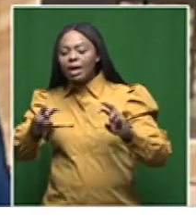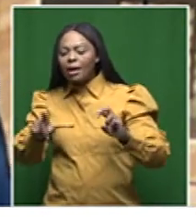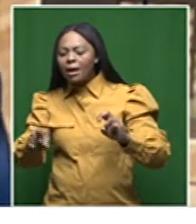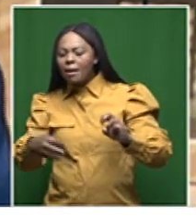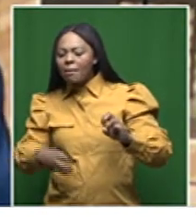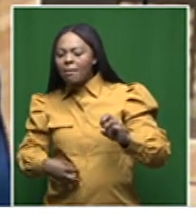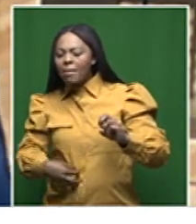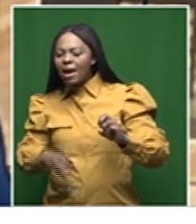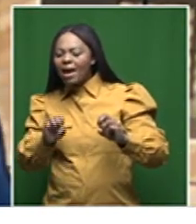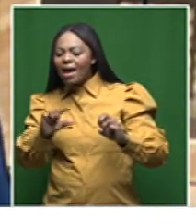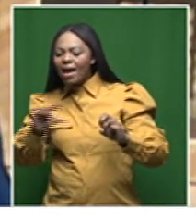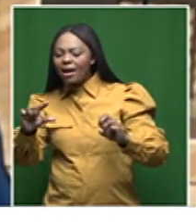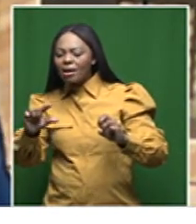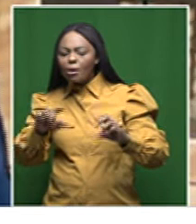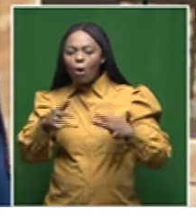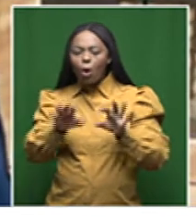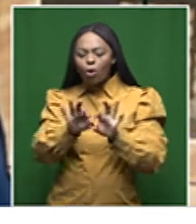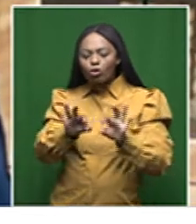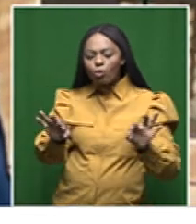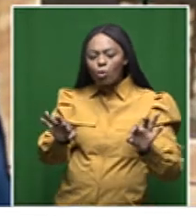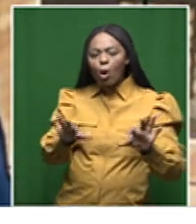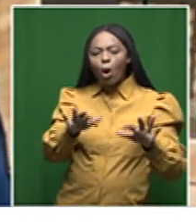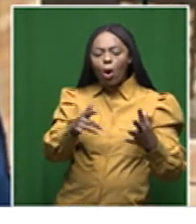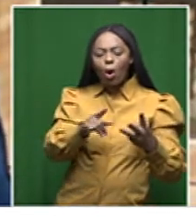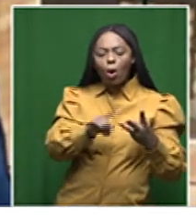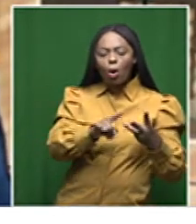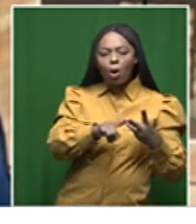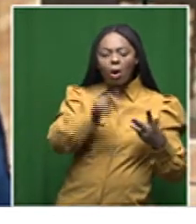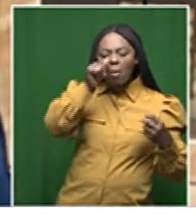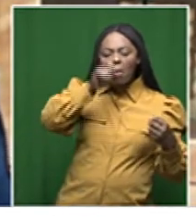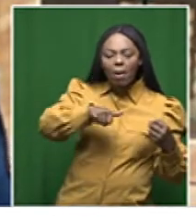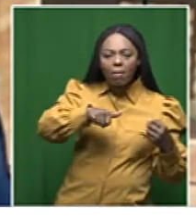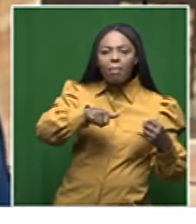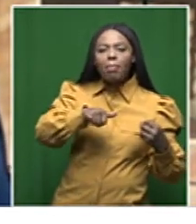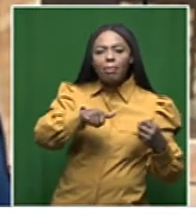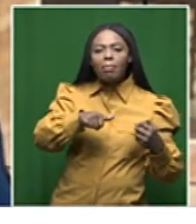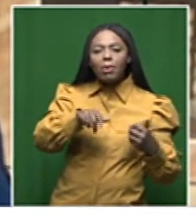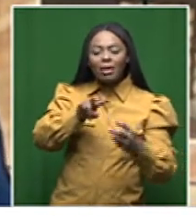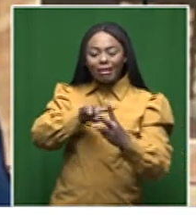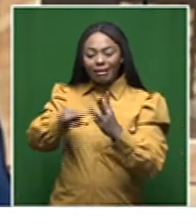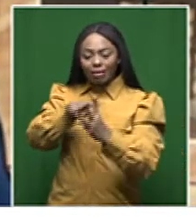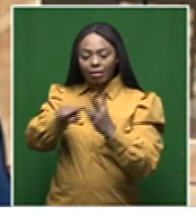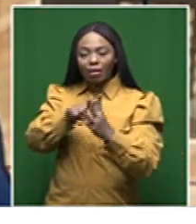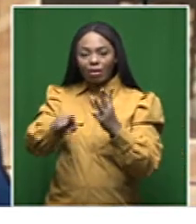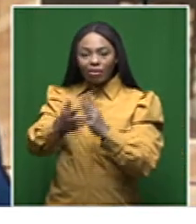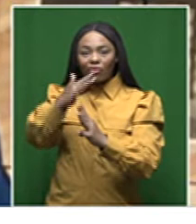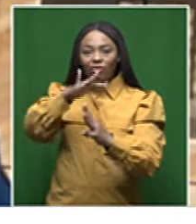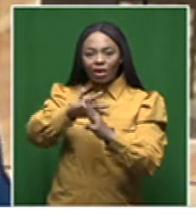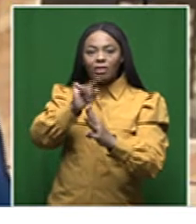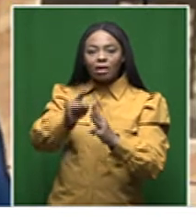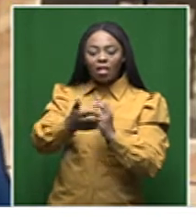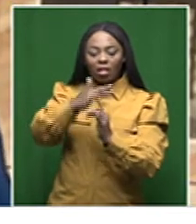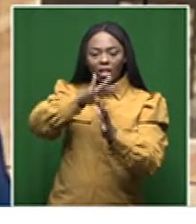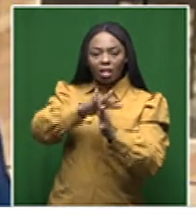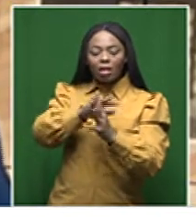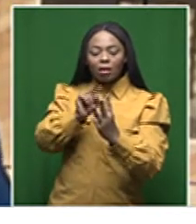you blame the tubes, would you blame the male? So in general, from the data we have, we say from the